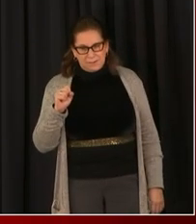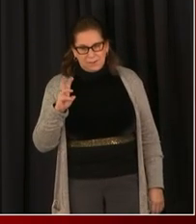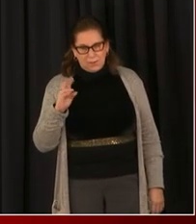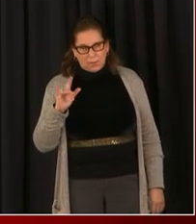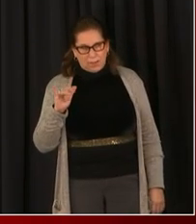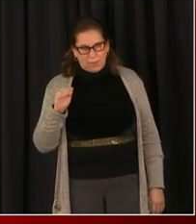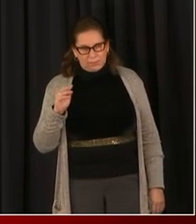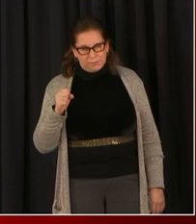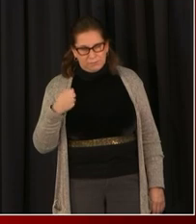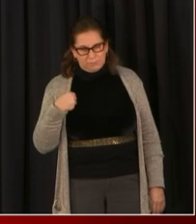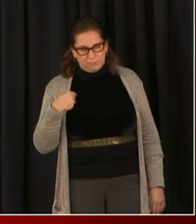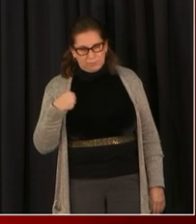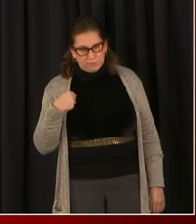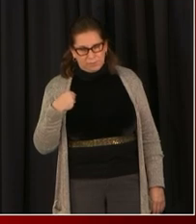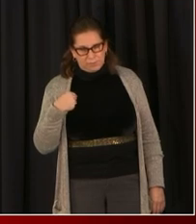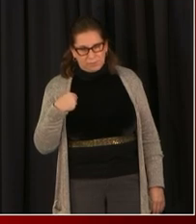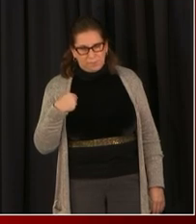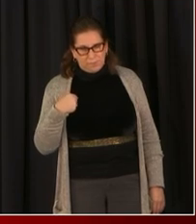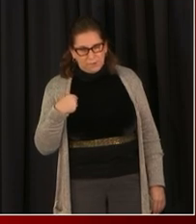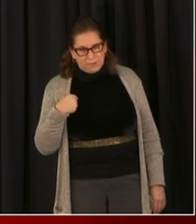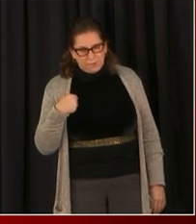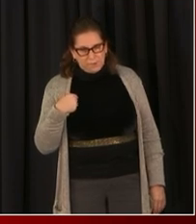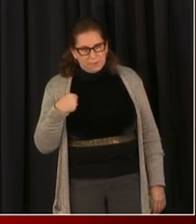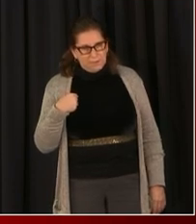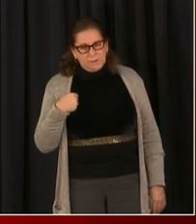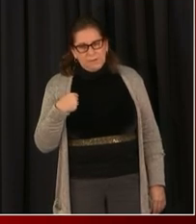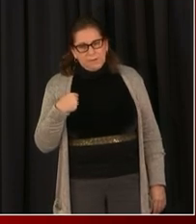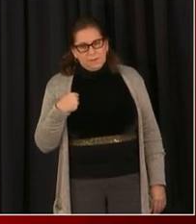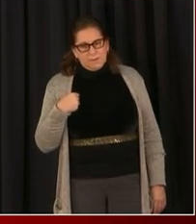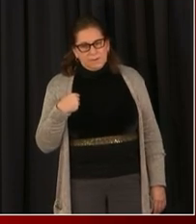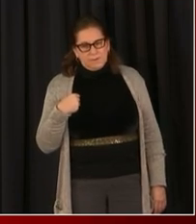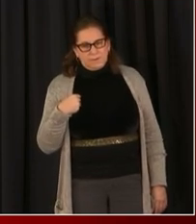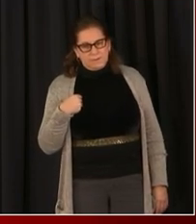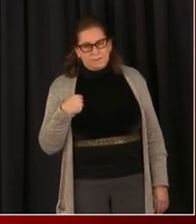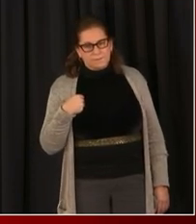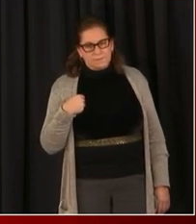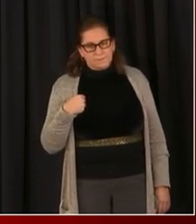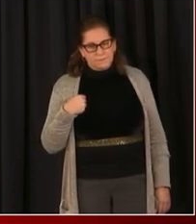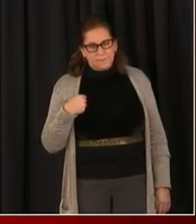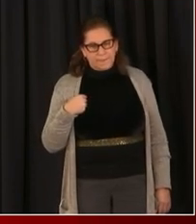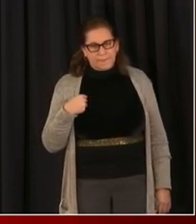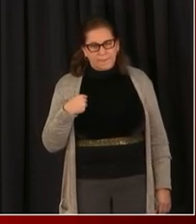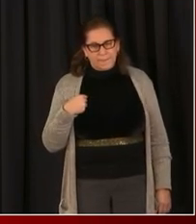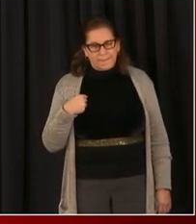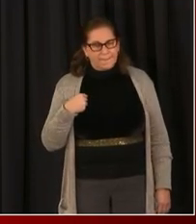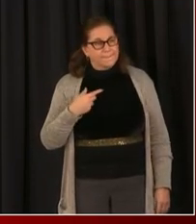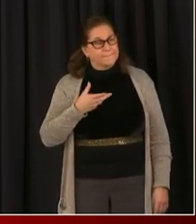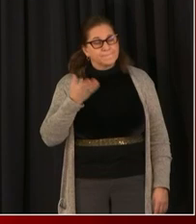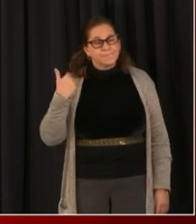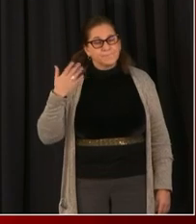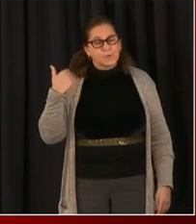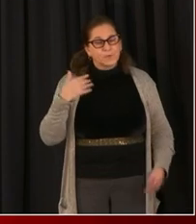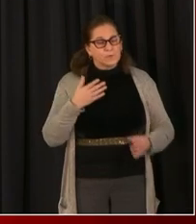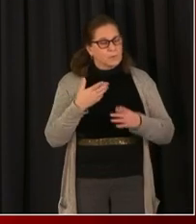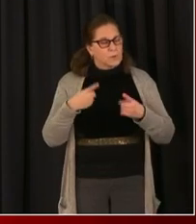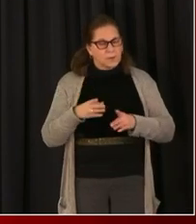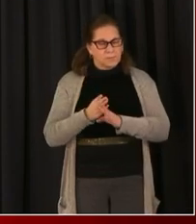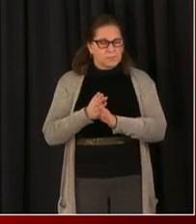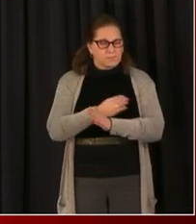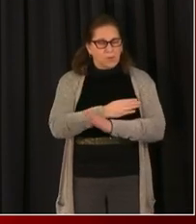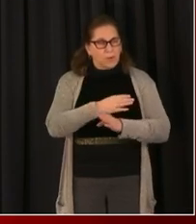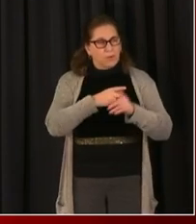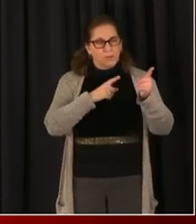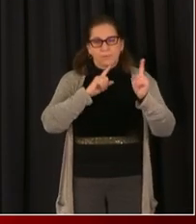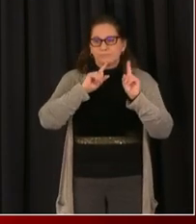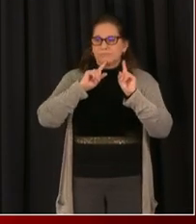happen before going back to a stay-at-home order. I know you mentioned wanting to carefully consider the metrics and not rush into any